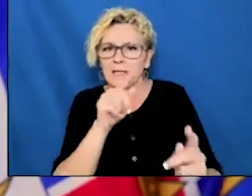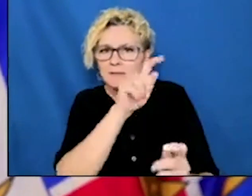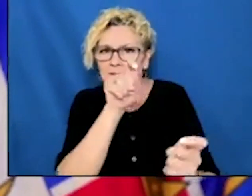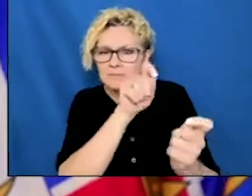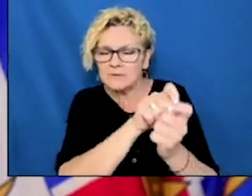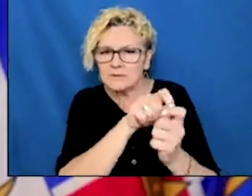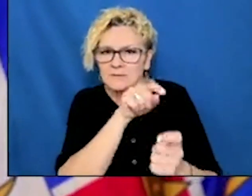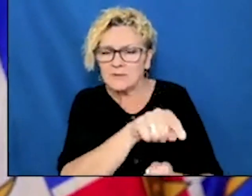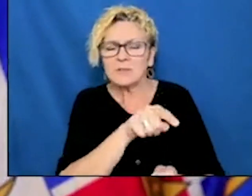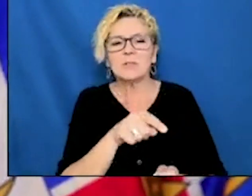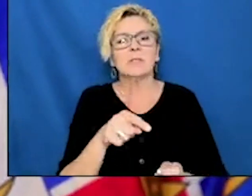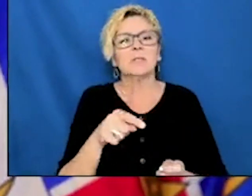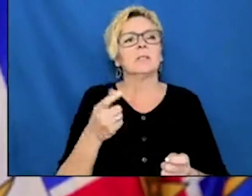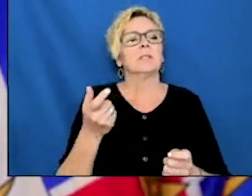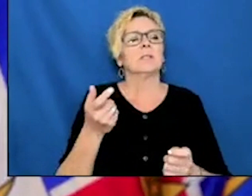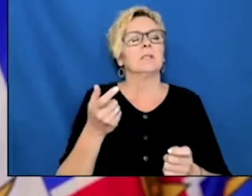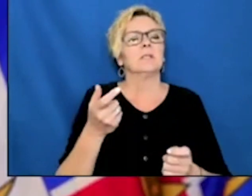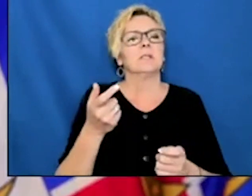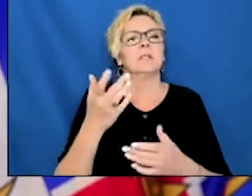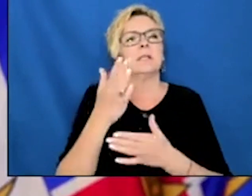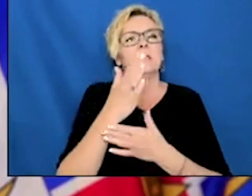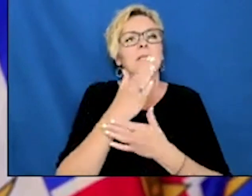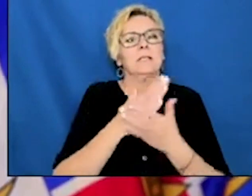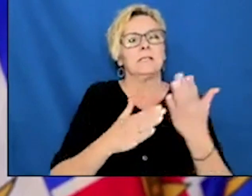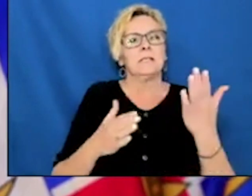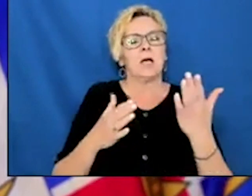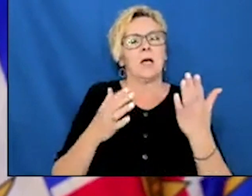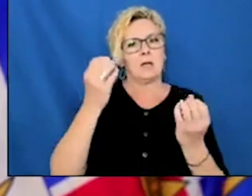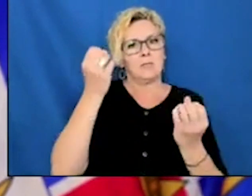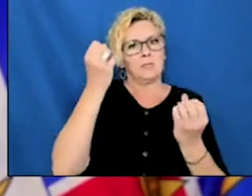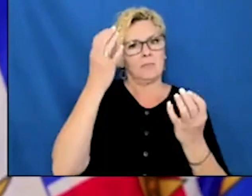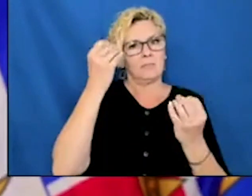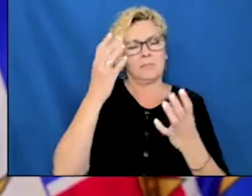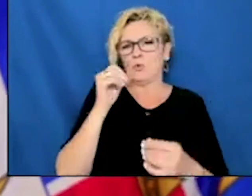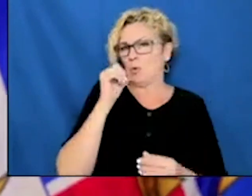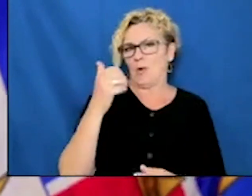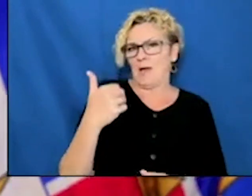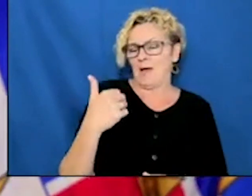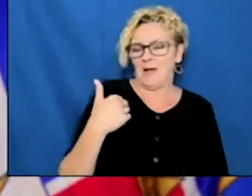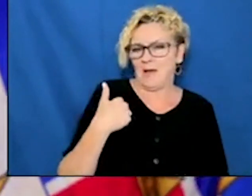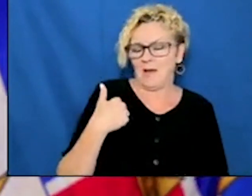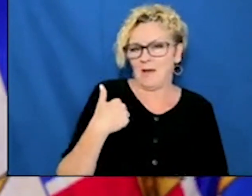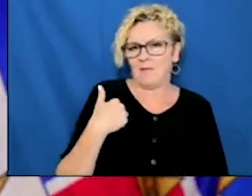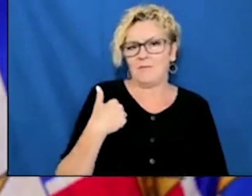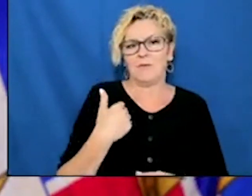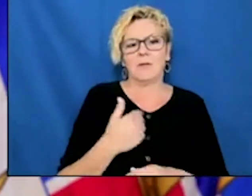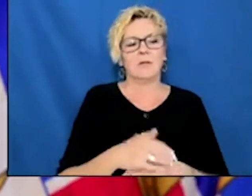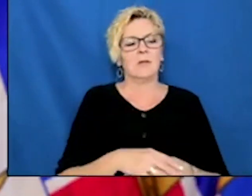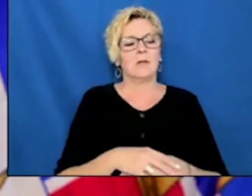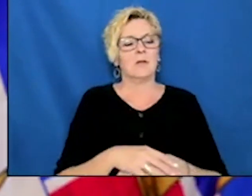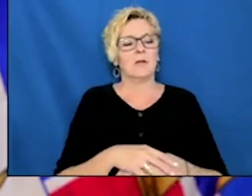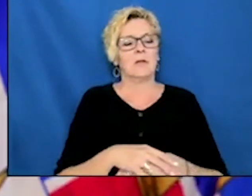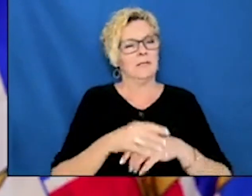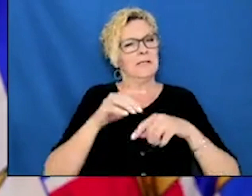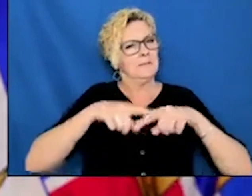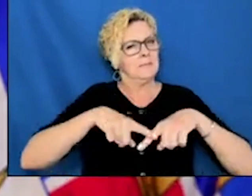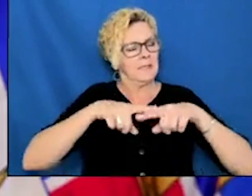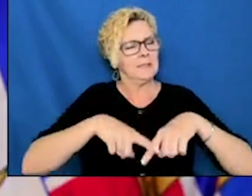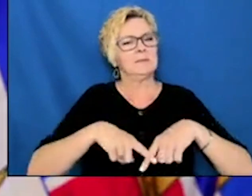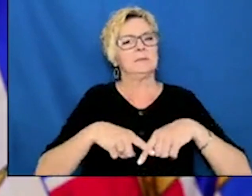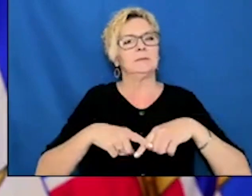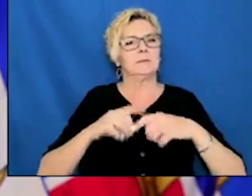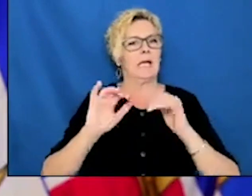and I've done that with the school data as best we can. We have some workplace information that we post online as well. And